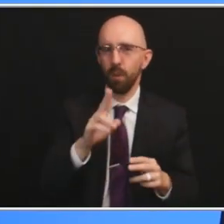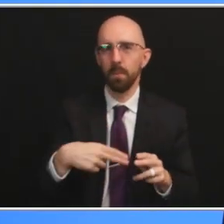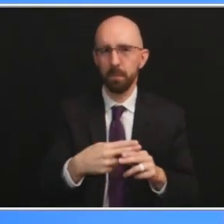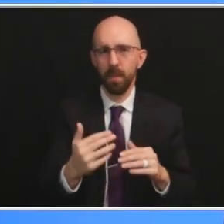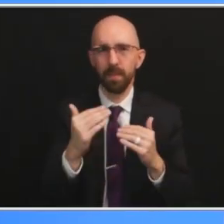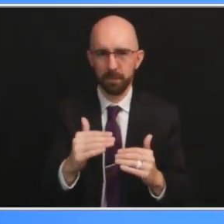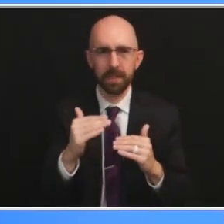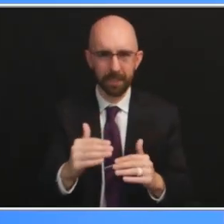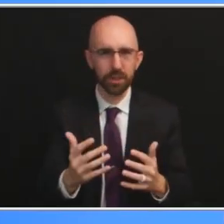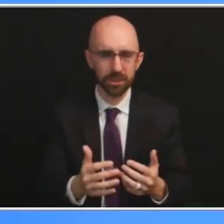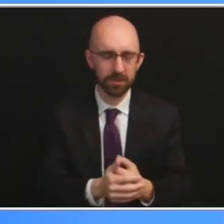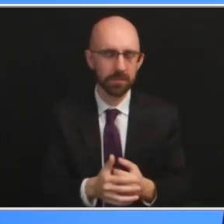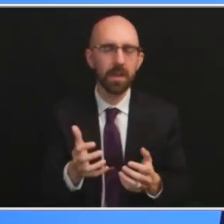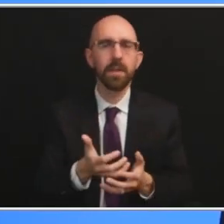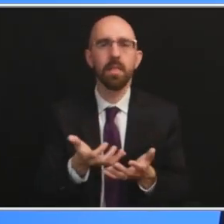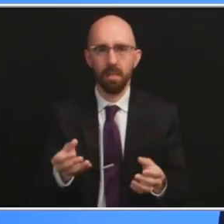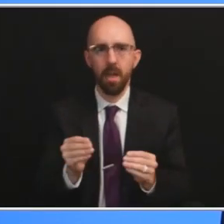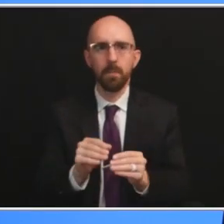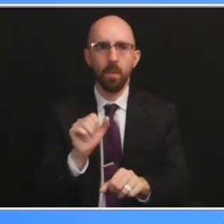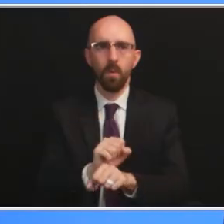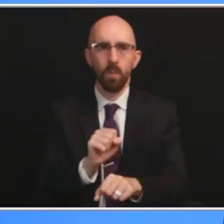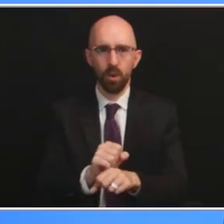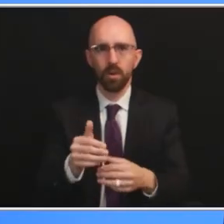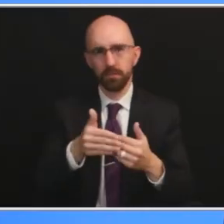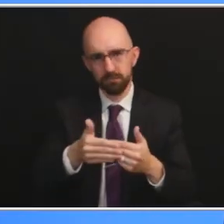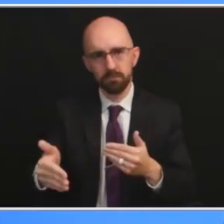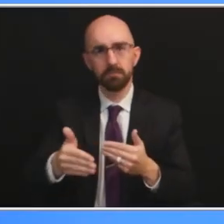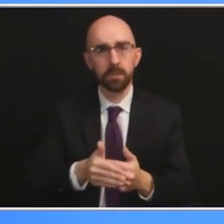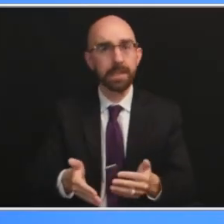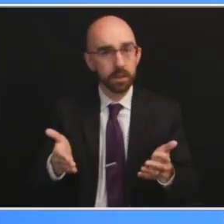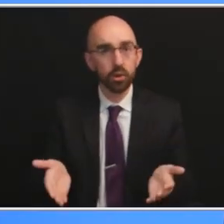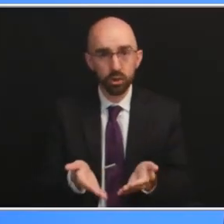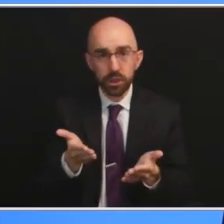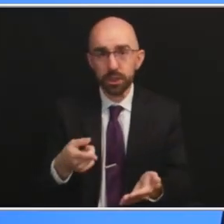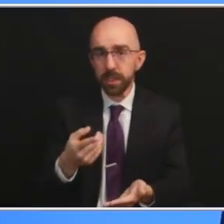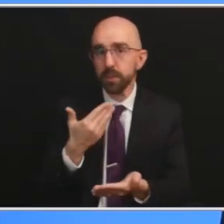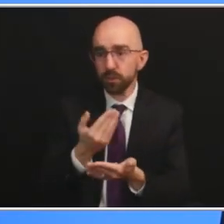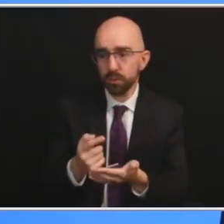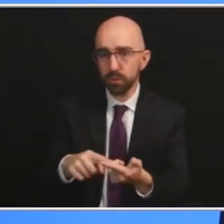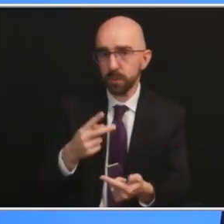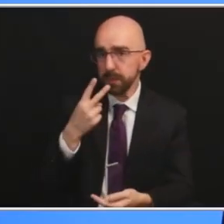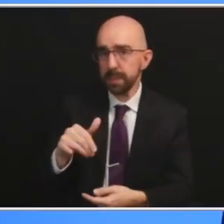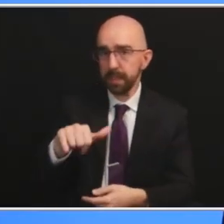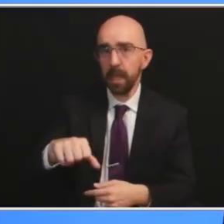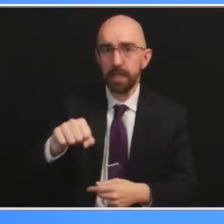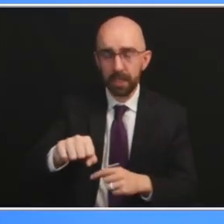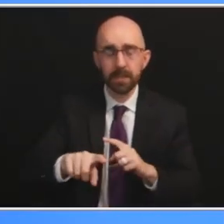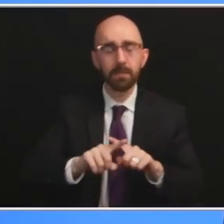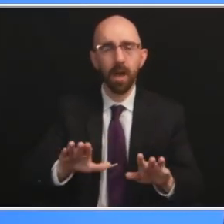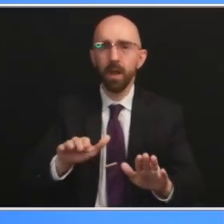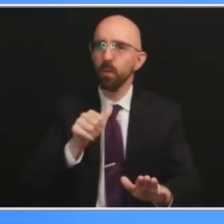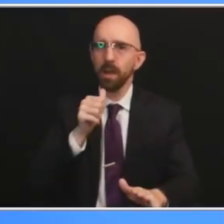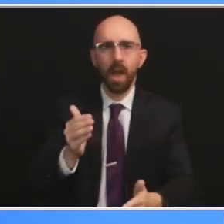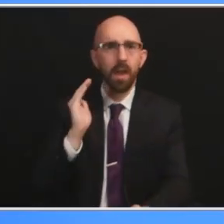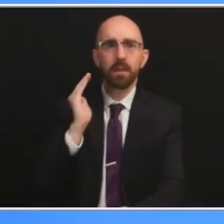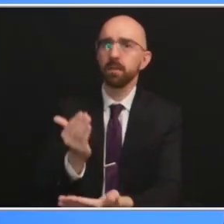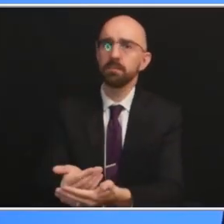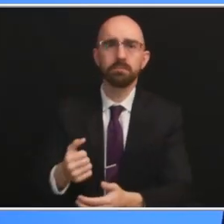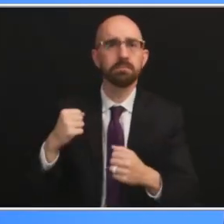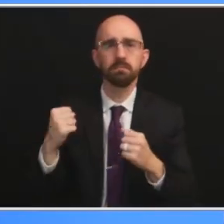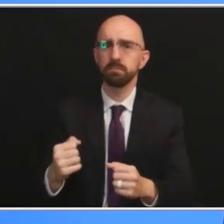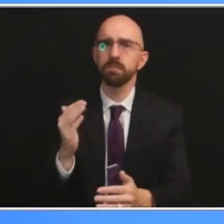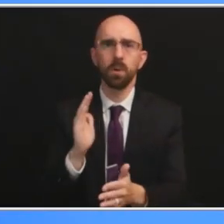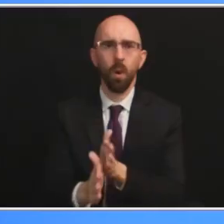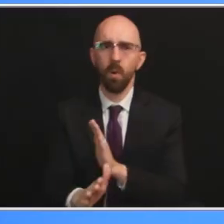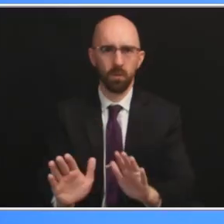have a lot more work to do. It's encouraging preliminary evidence, but we're not there yet, and I just want to